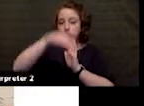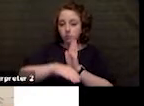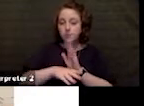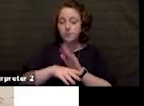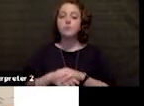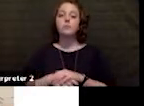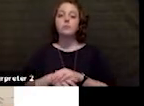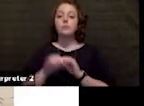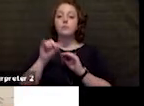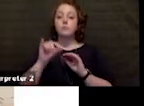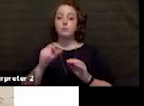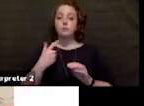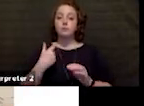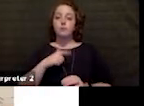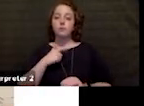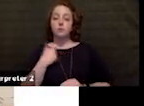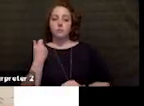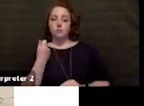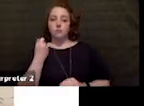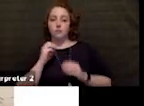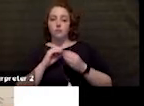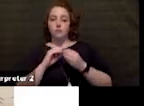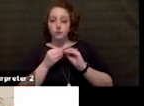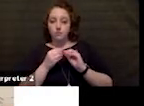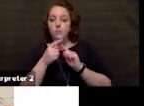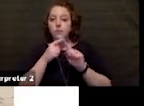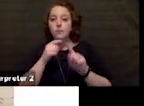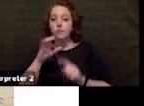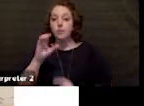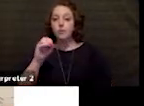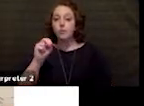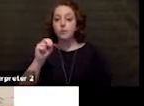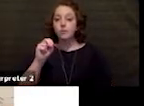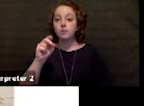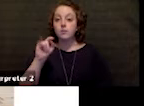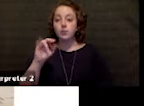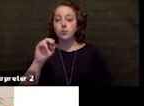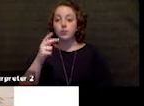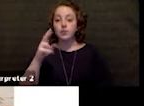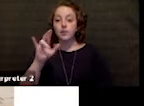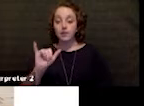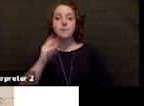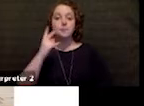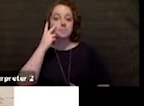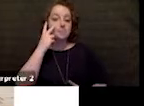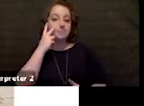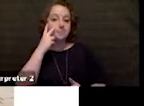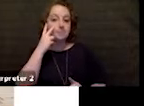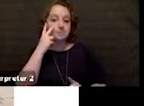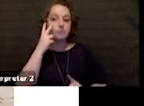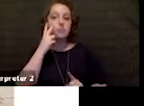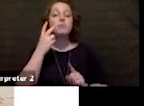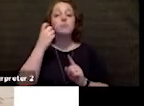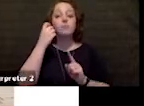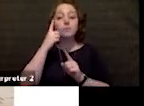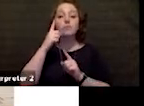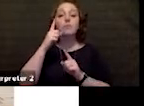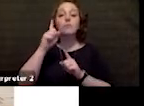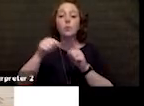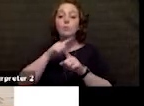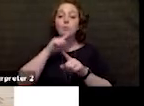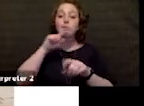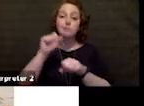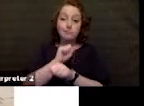in the contingency, but when a project gets real, as in the bond passes and we're planning for